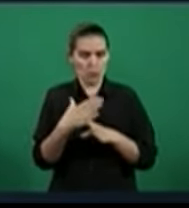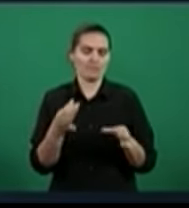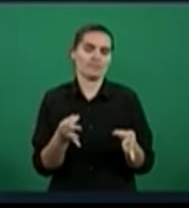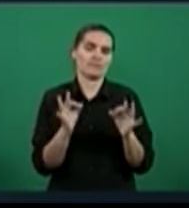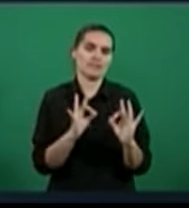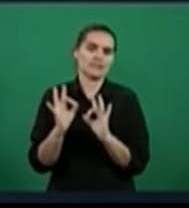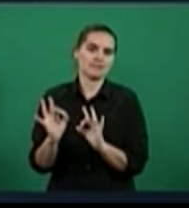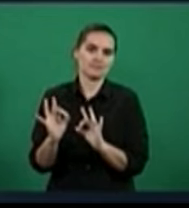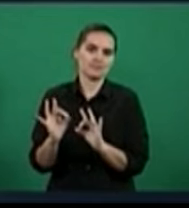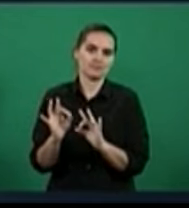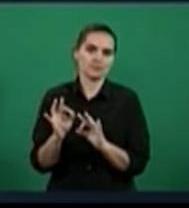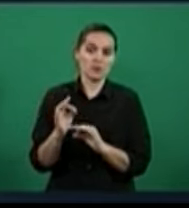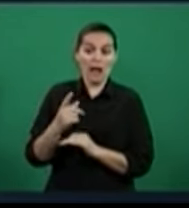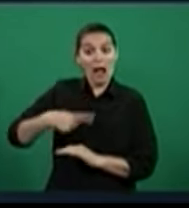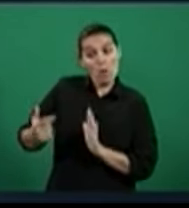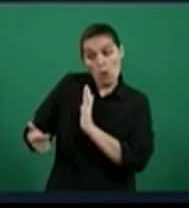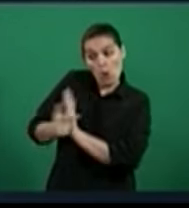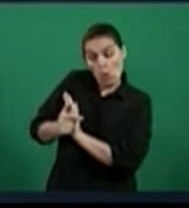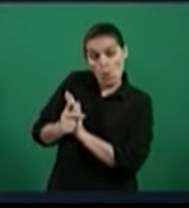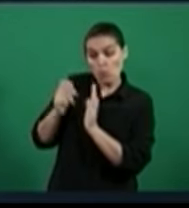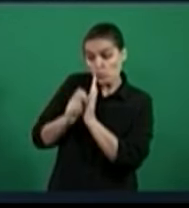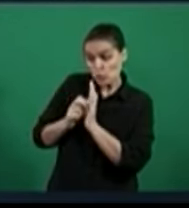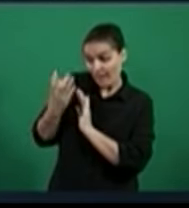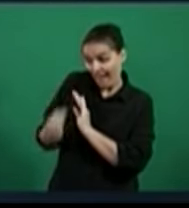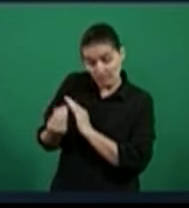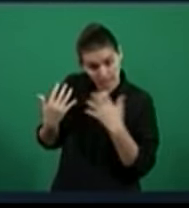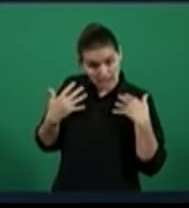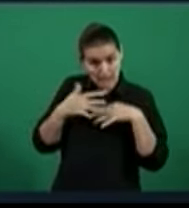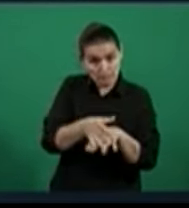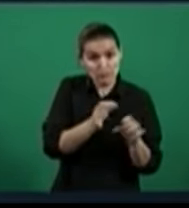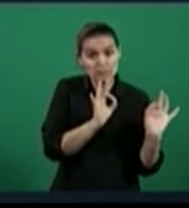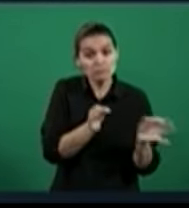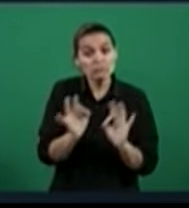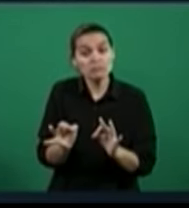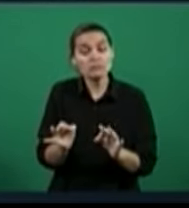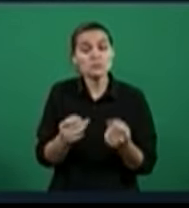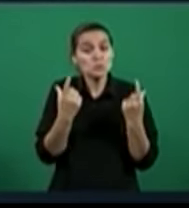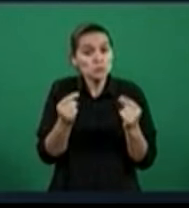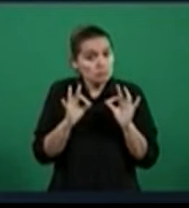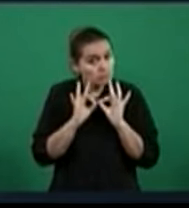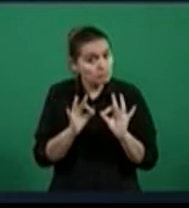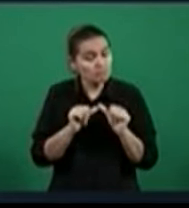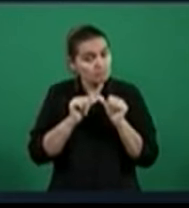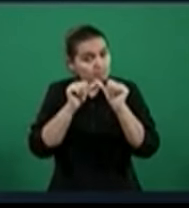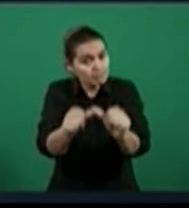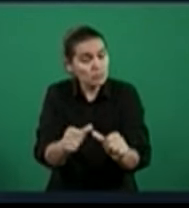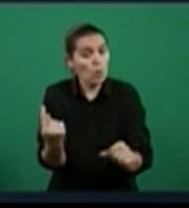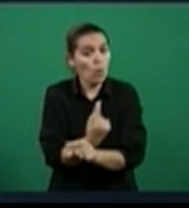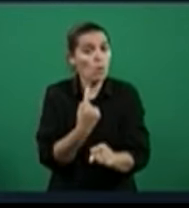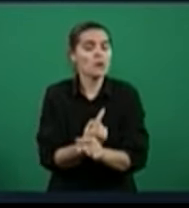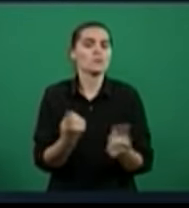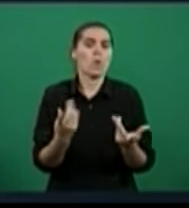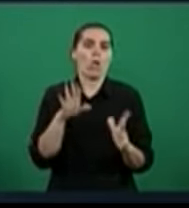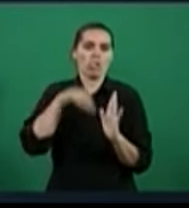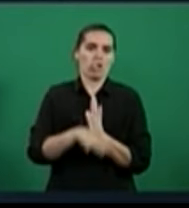we implementing our own laws and our own rules, and can we do that consistently? And these are areas that we